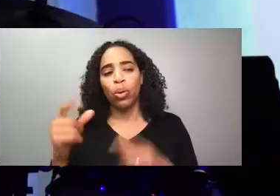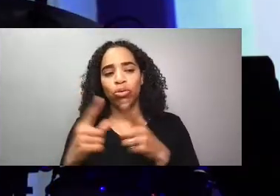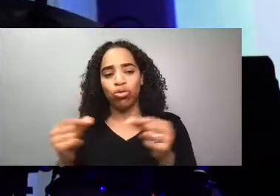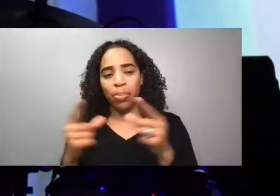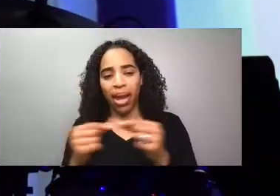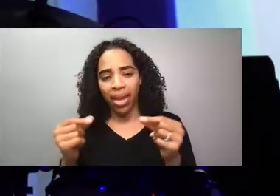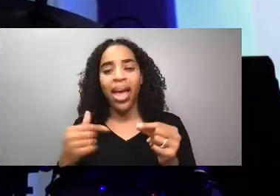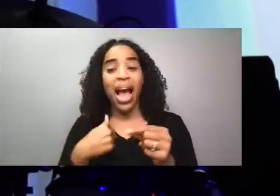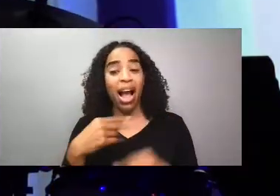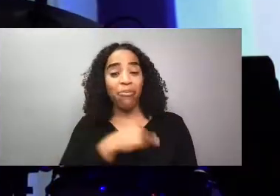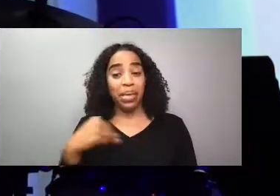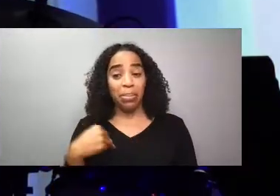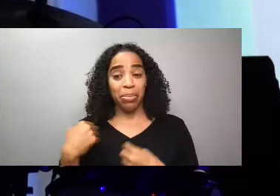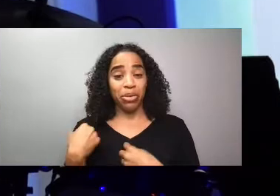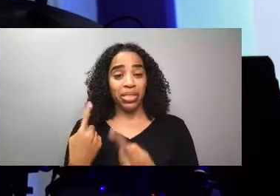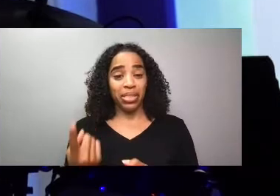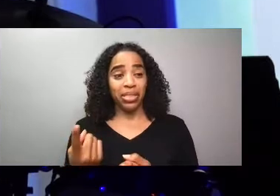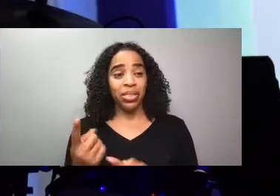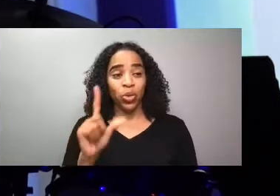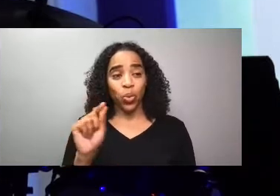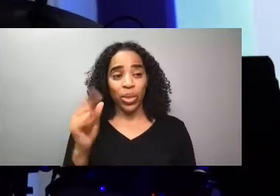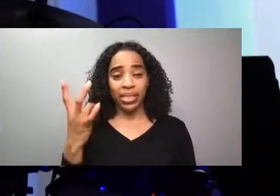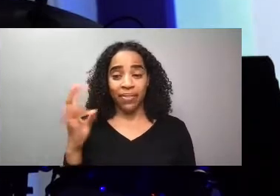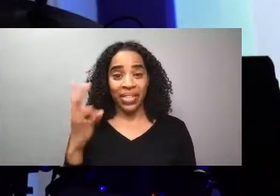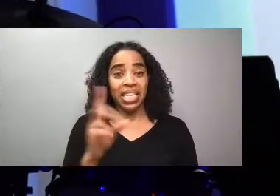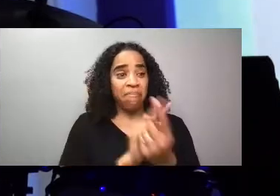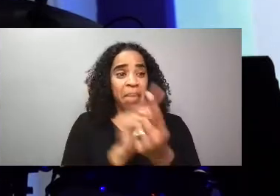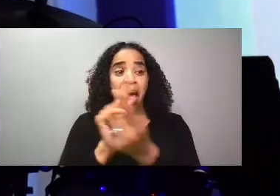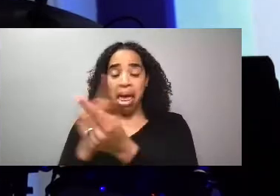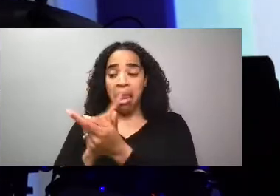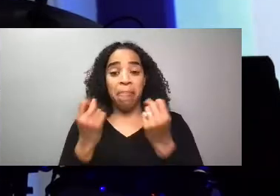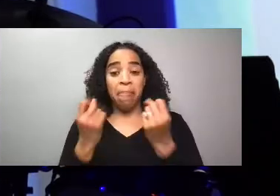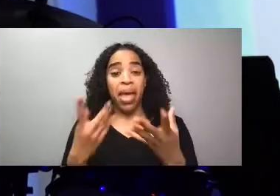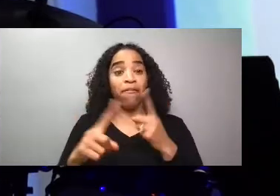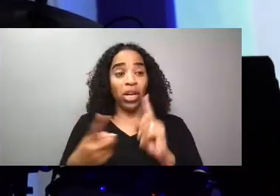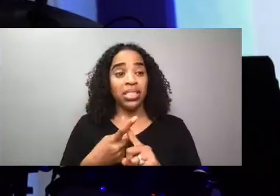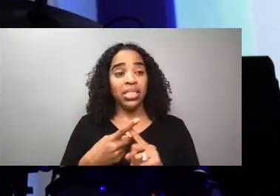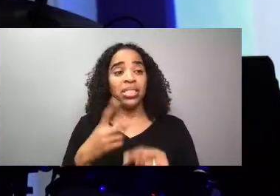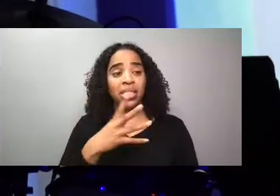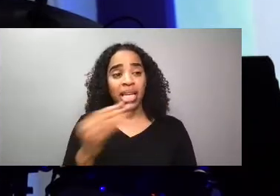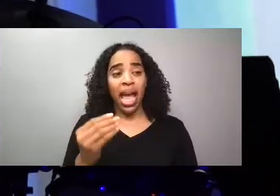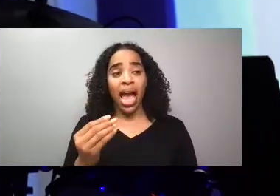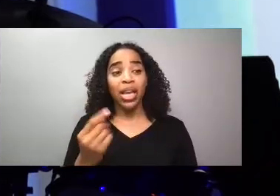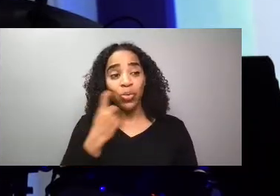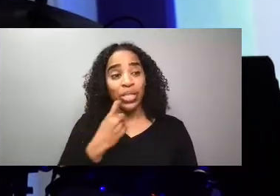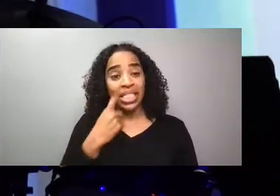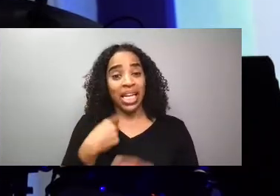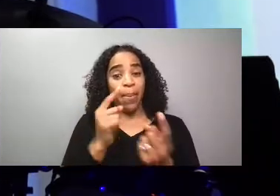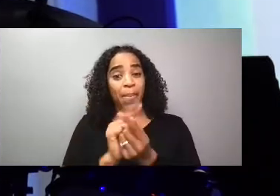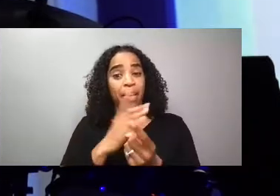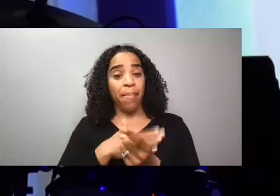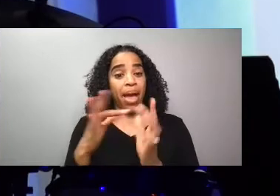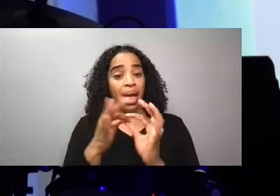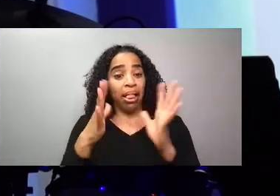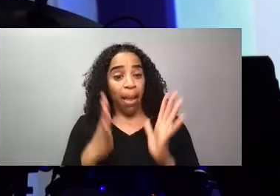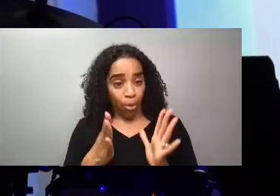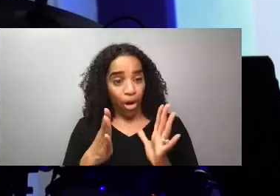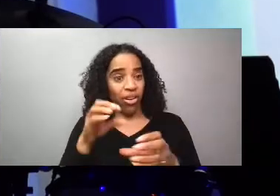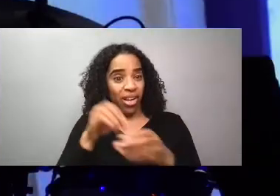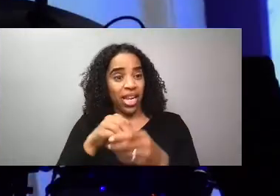since 2017 and met lots of good friends. And recently, I met my collaborator through Maestra, who is based in